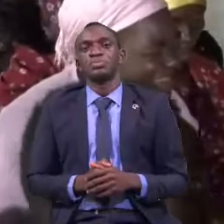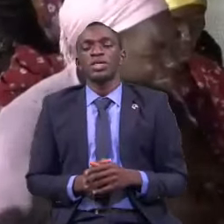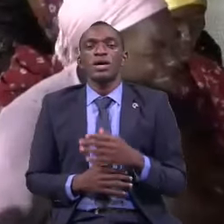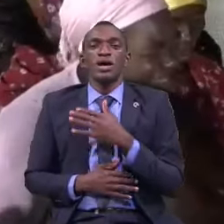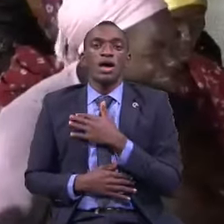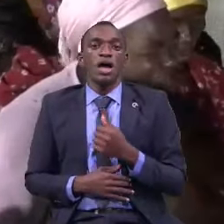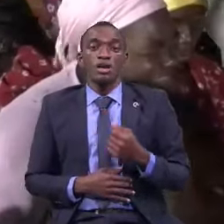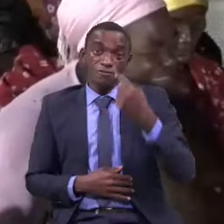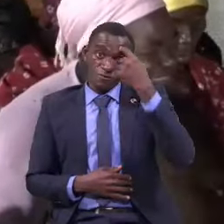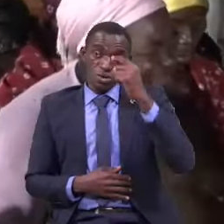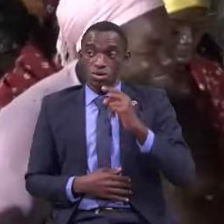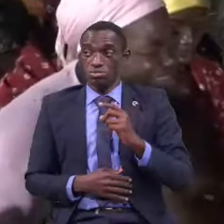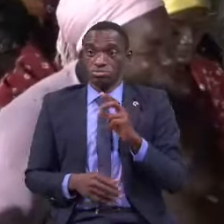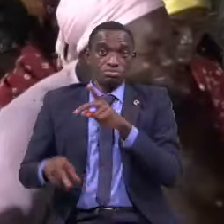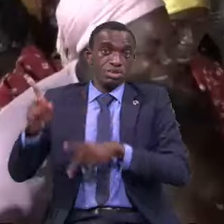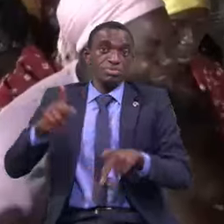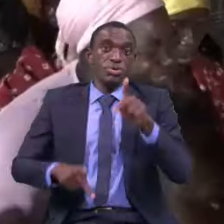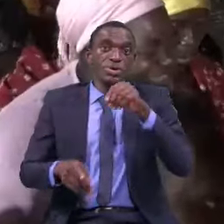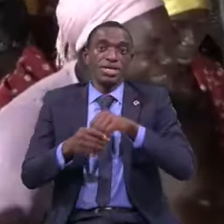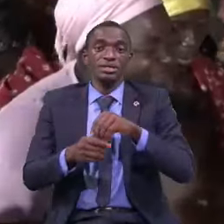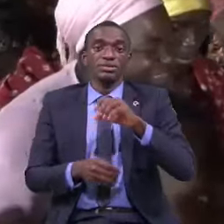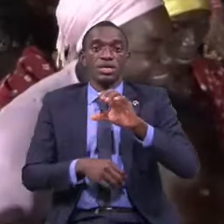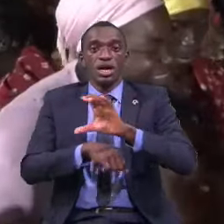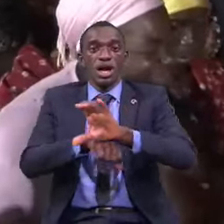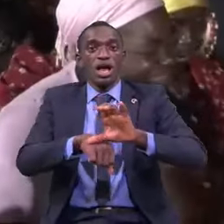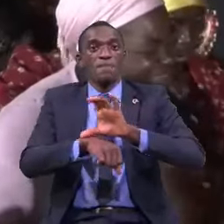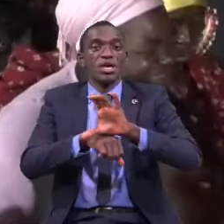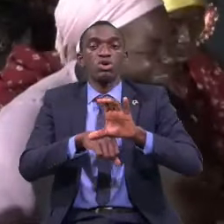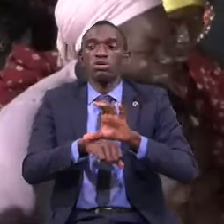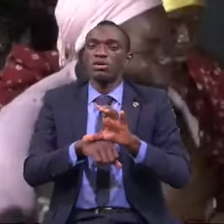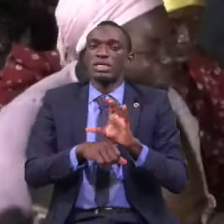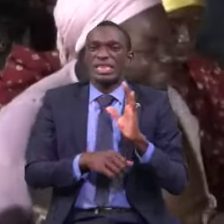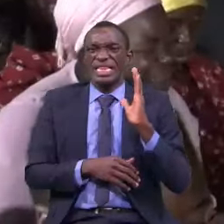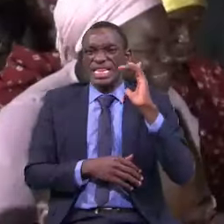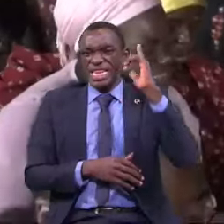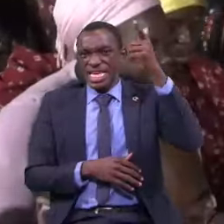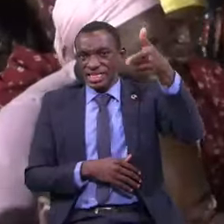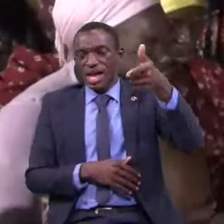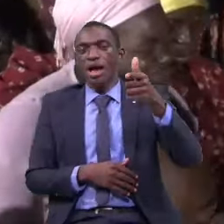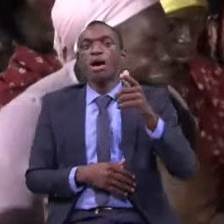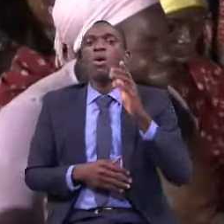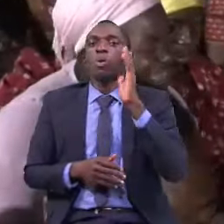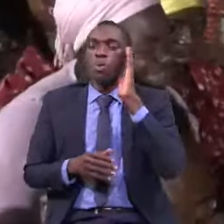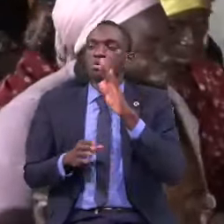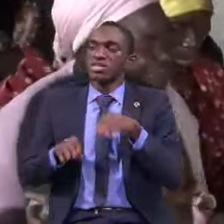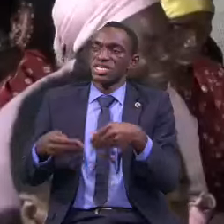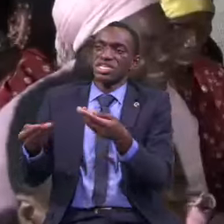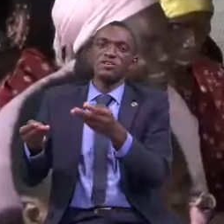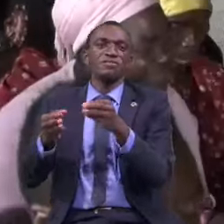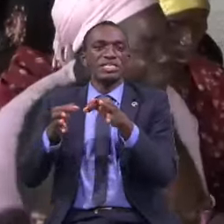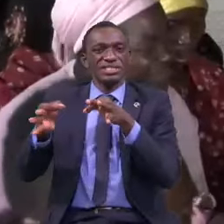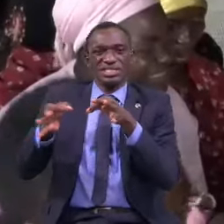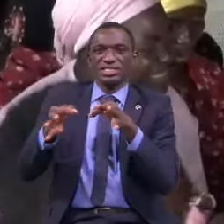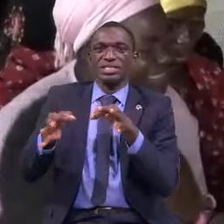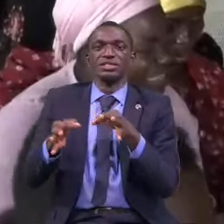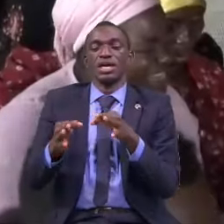For us here in Cameroon, pour nous ici au Cameroun, further details will be given to us as to this convert rally. Et on nous donnera